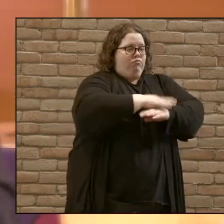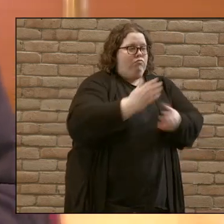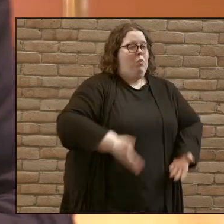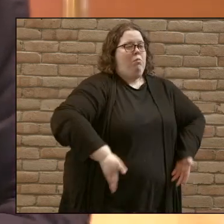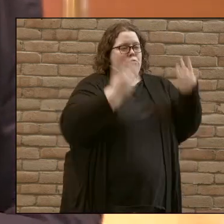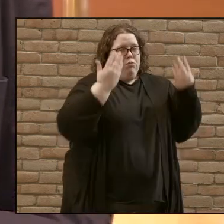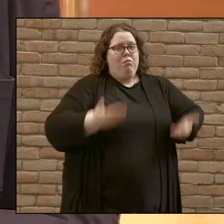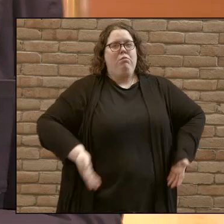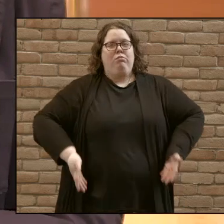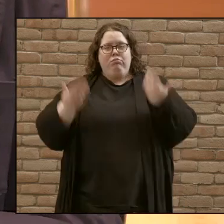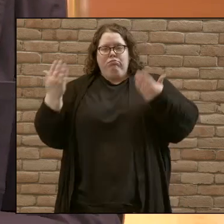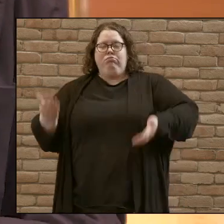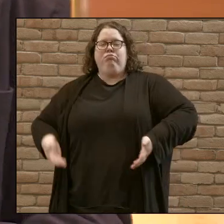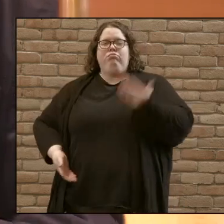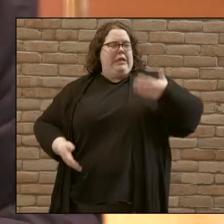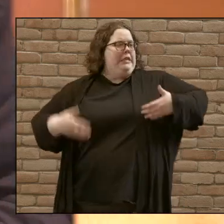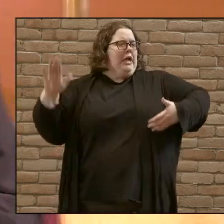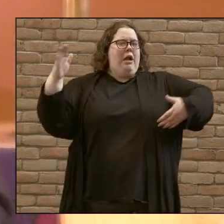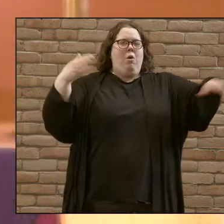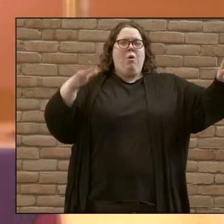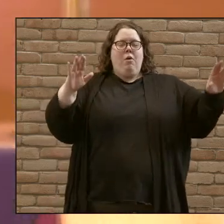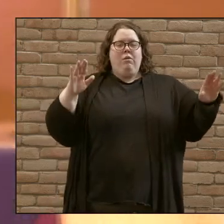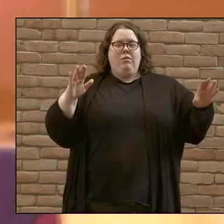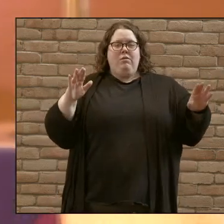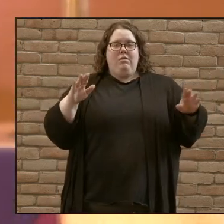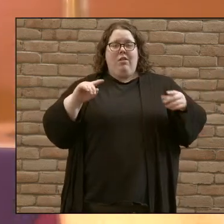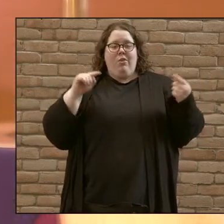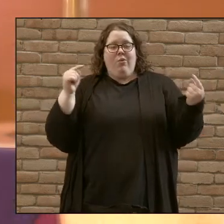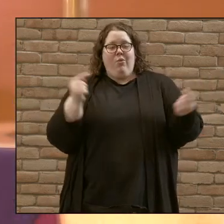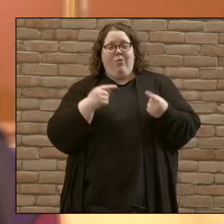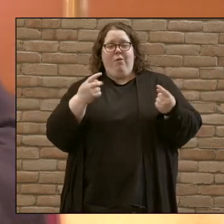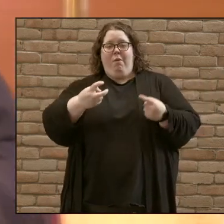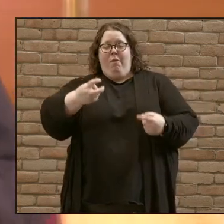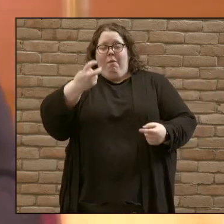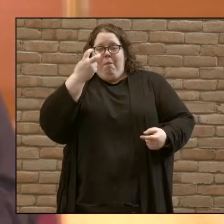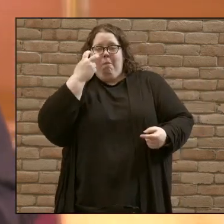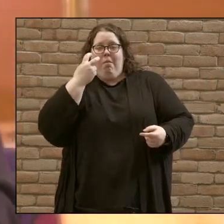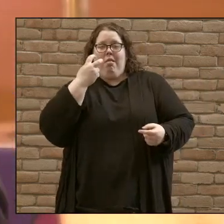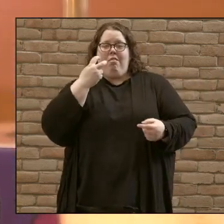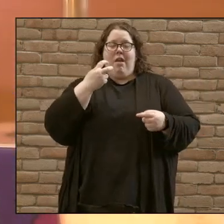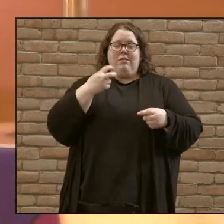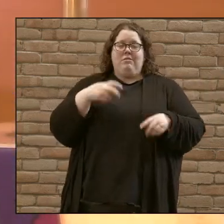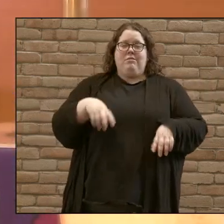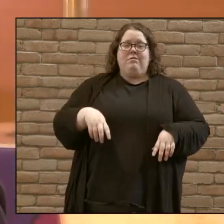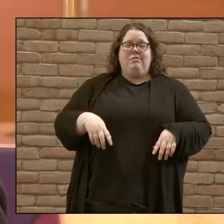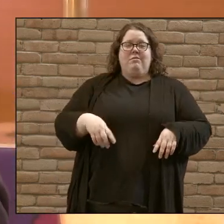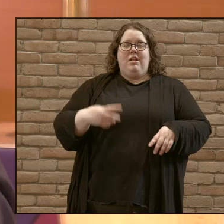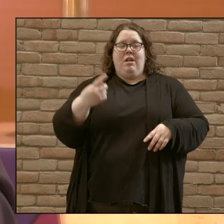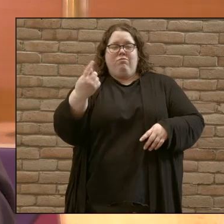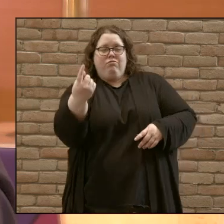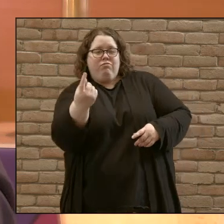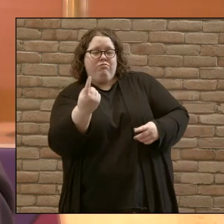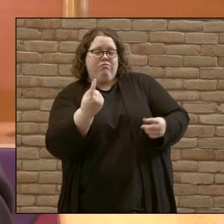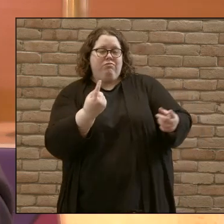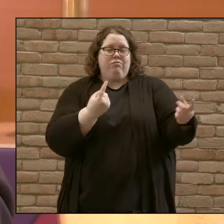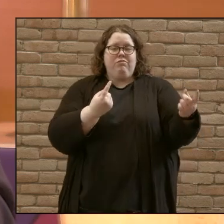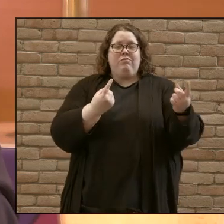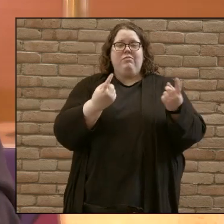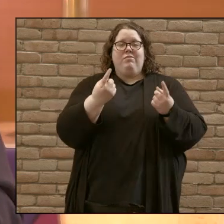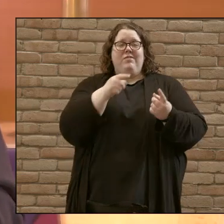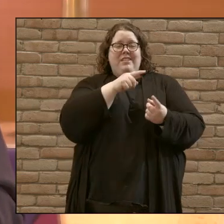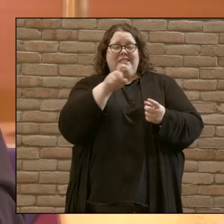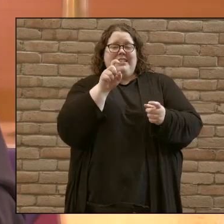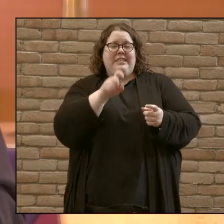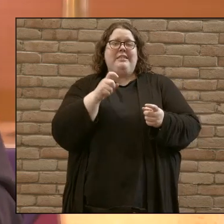and the blind and the lame came to him. The people in great need of healing, of